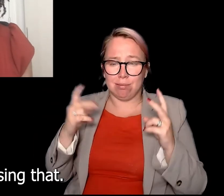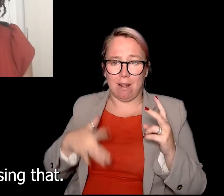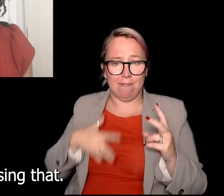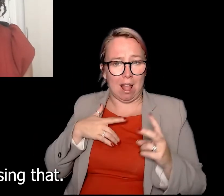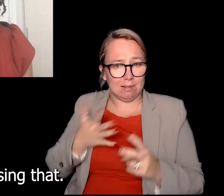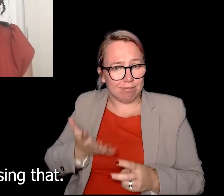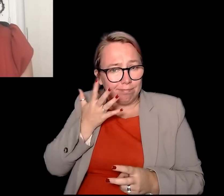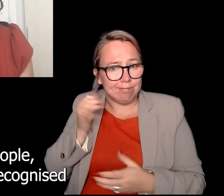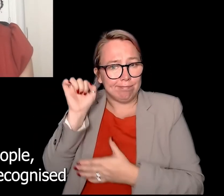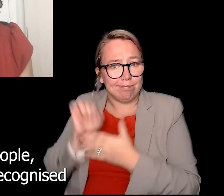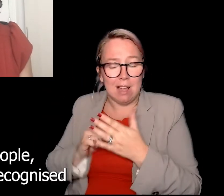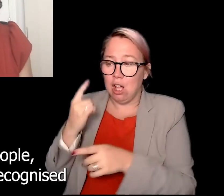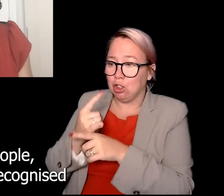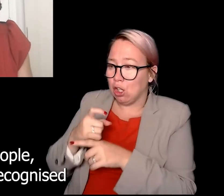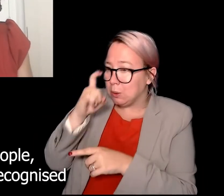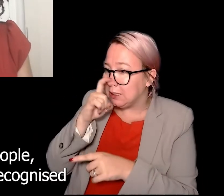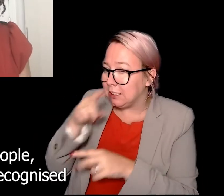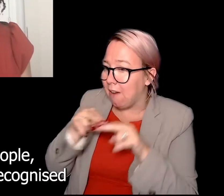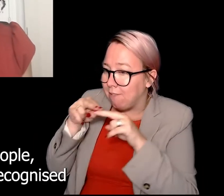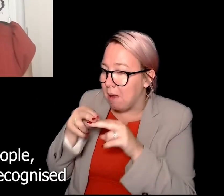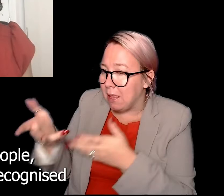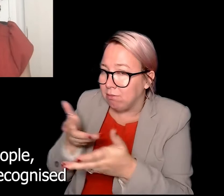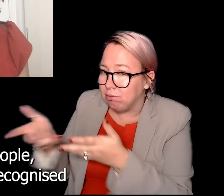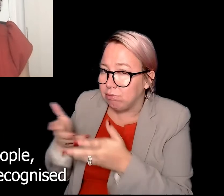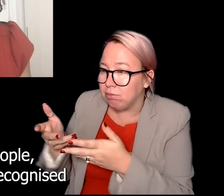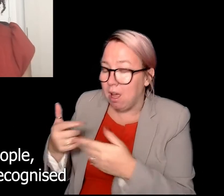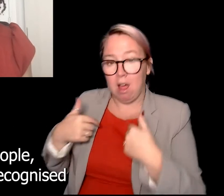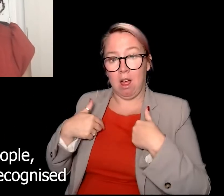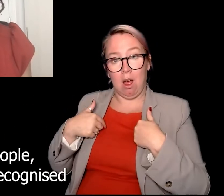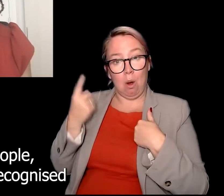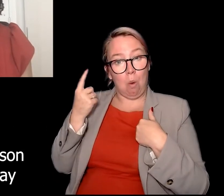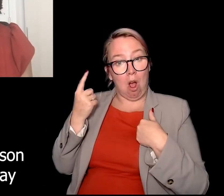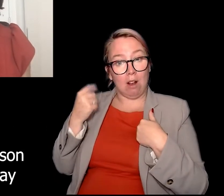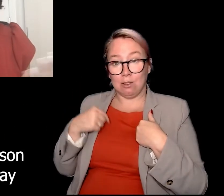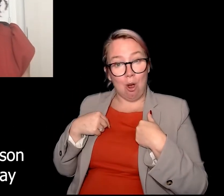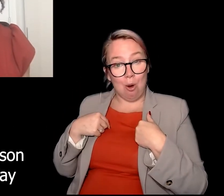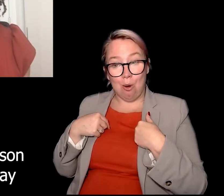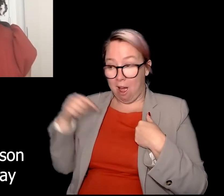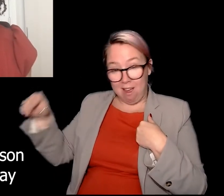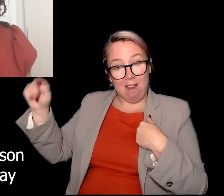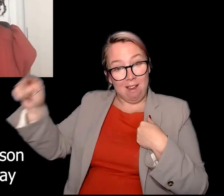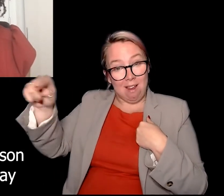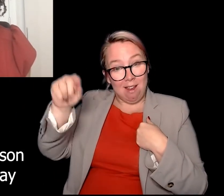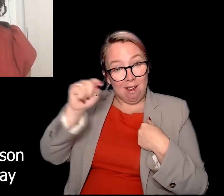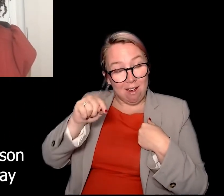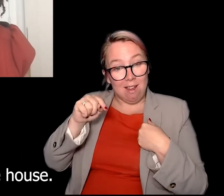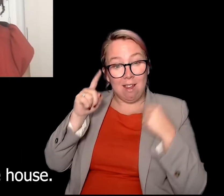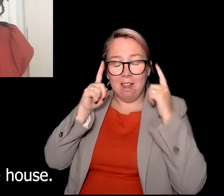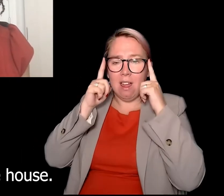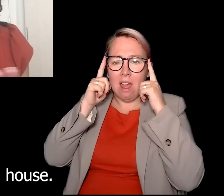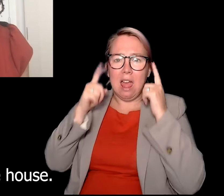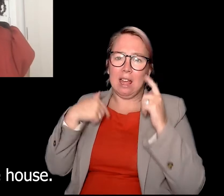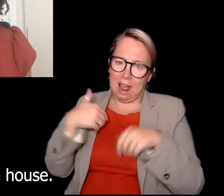really diminished from losing that. And so in talking to other people, and my sisters and my family, I recognized, like, I'm not the only person who's had a bad hair day